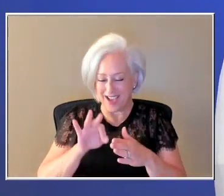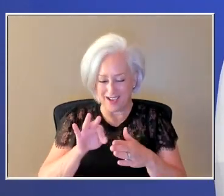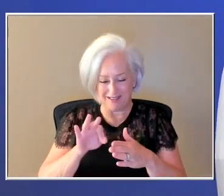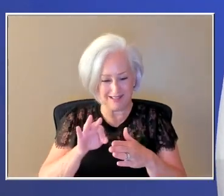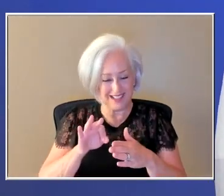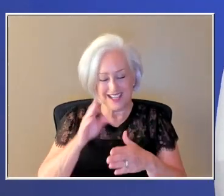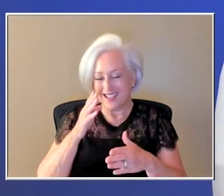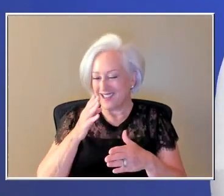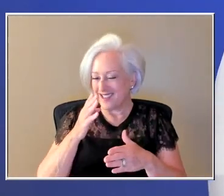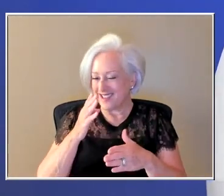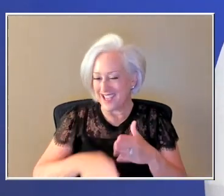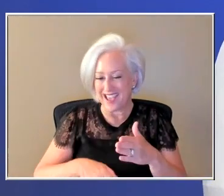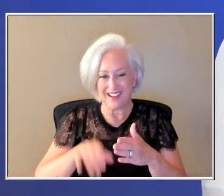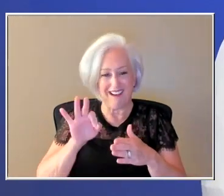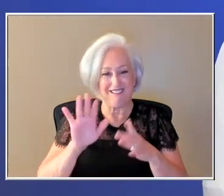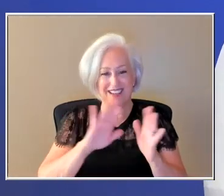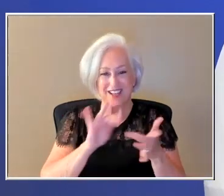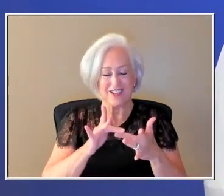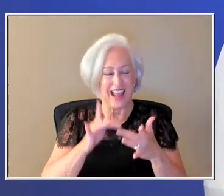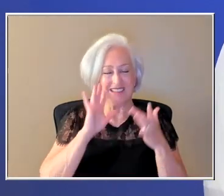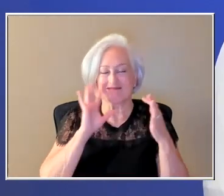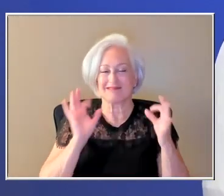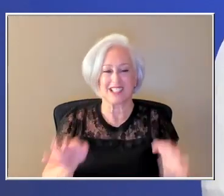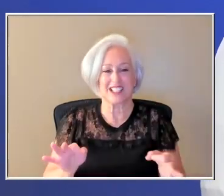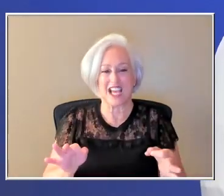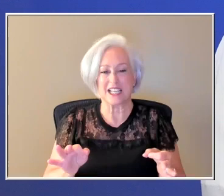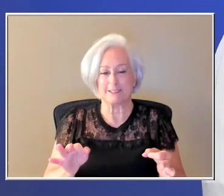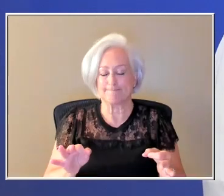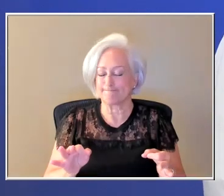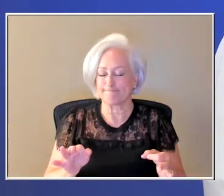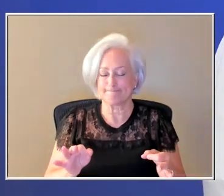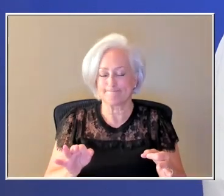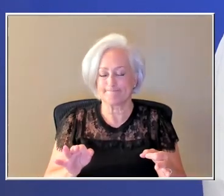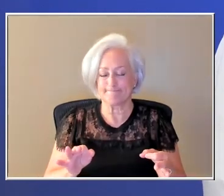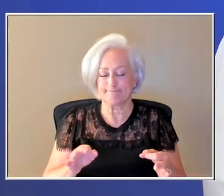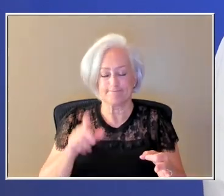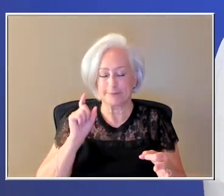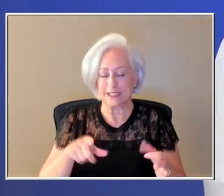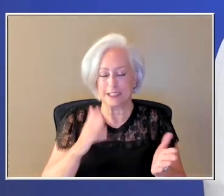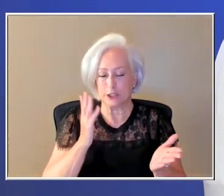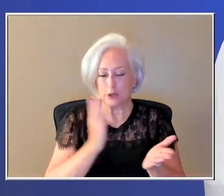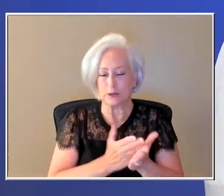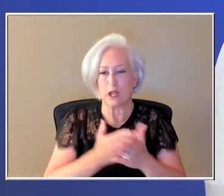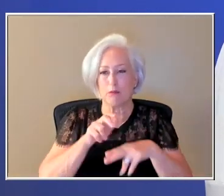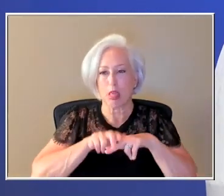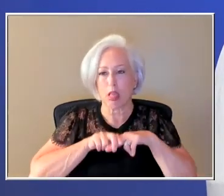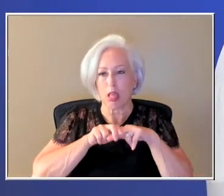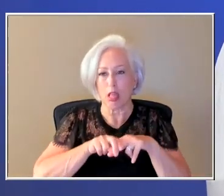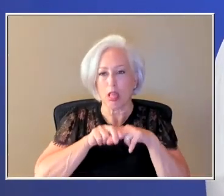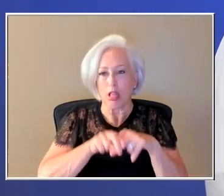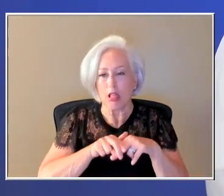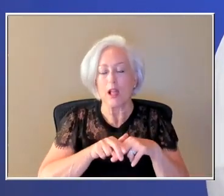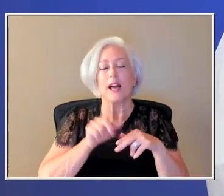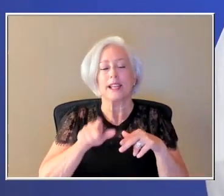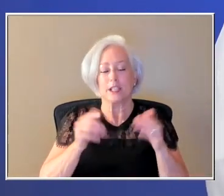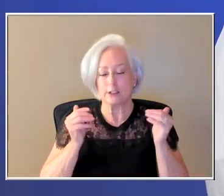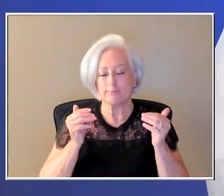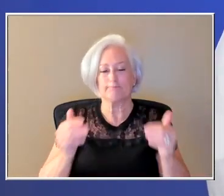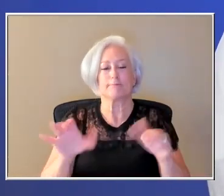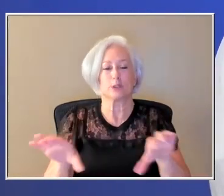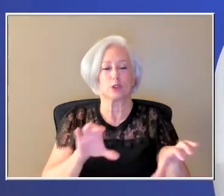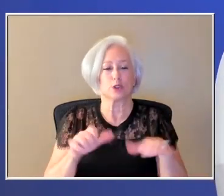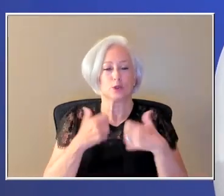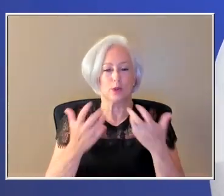just decided, hey, I got to dig my heels in here and get done what I want to get done. And so I knew it